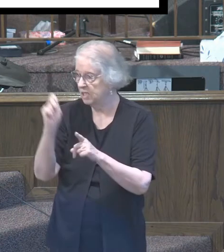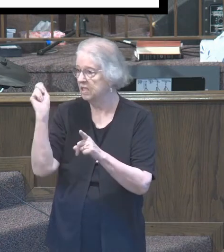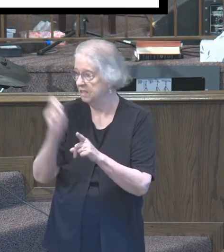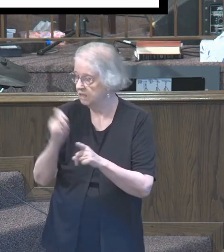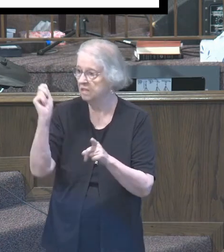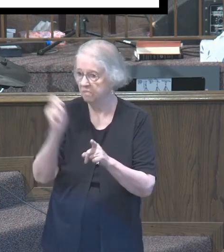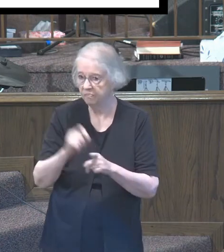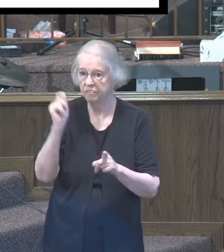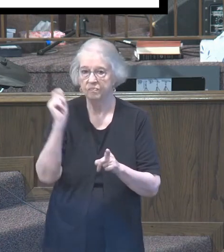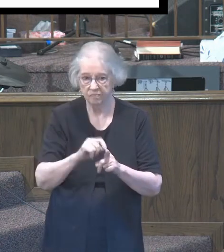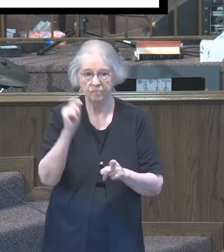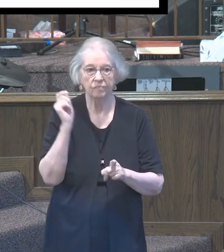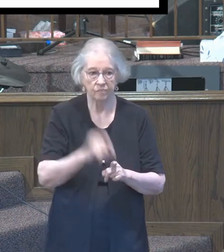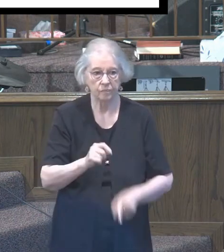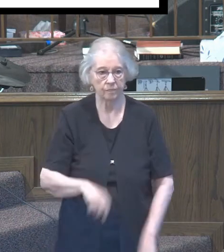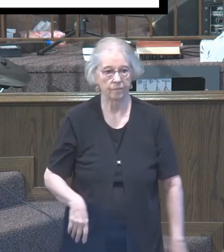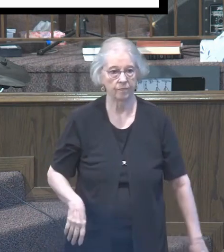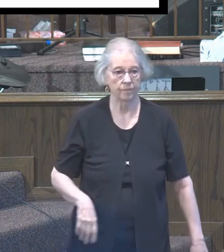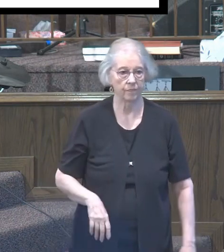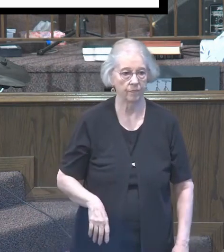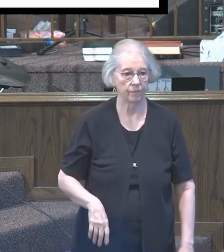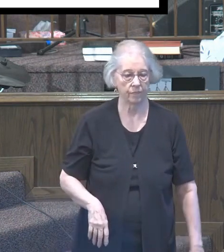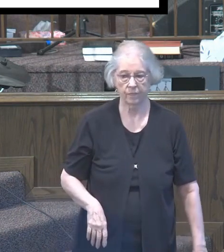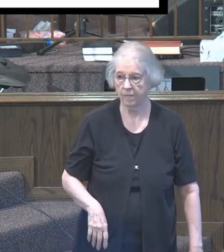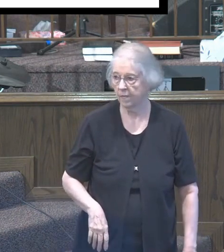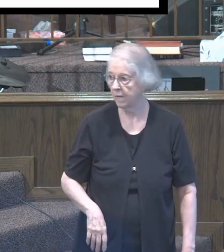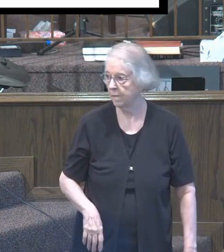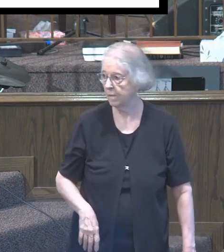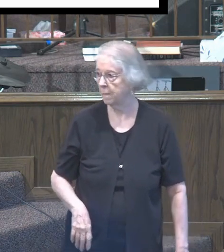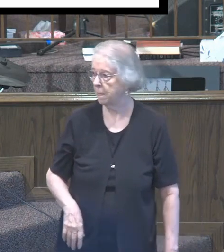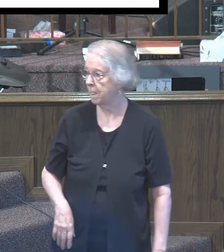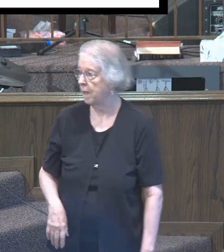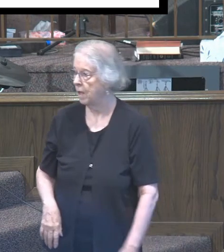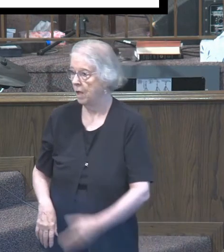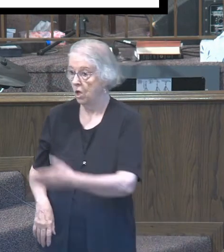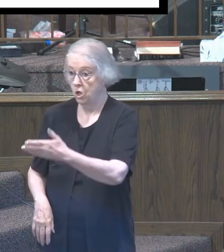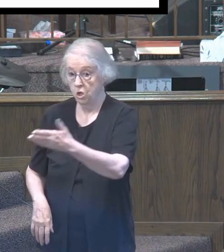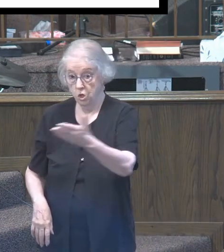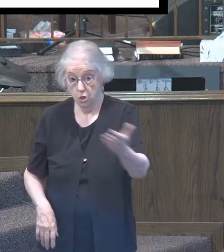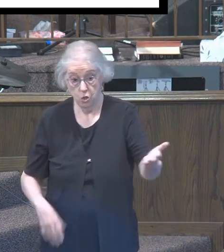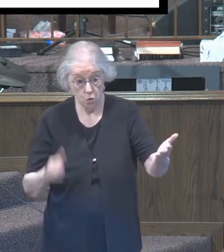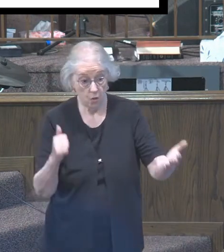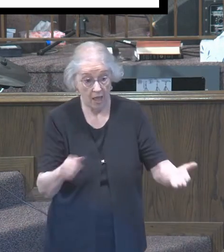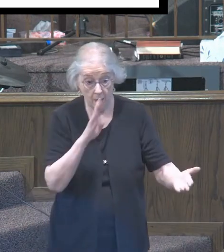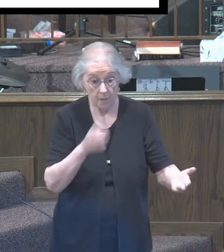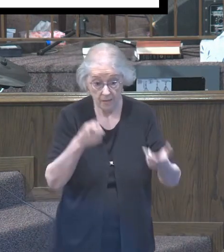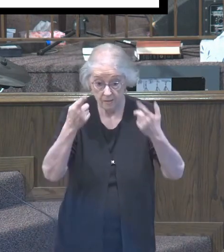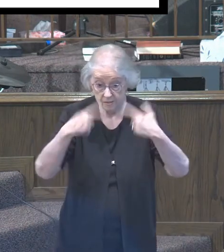do anything you want. You're ablaze in beauty. Yes,